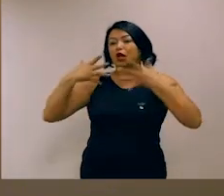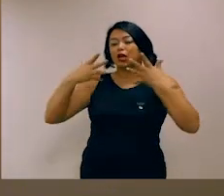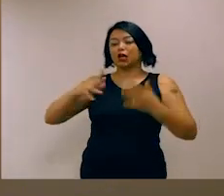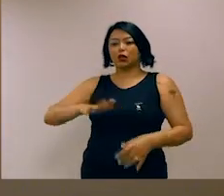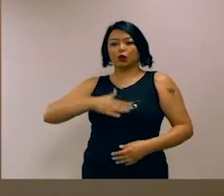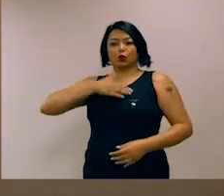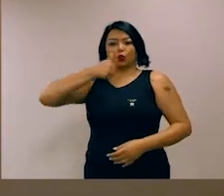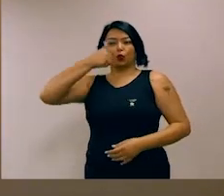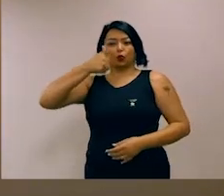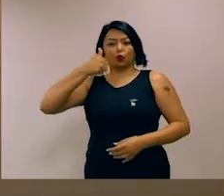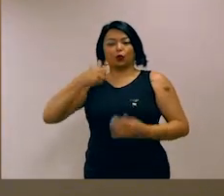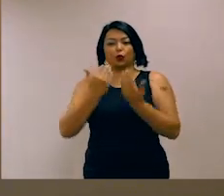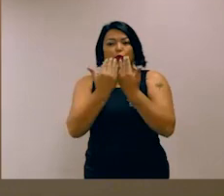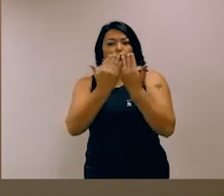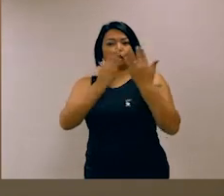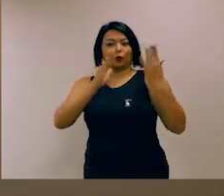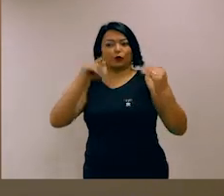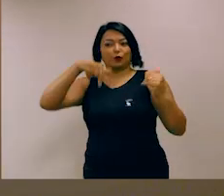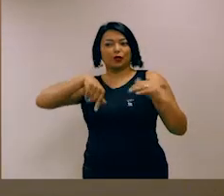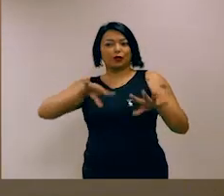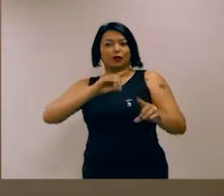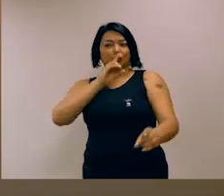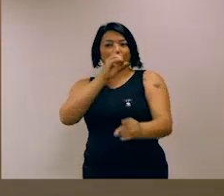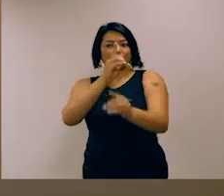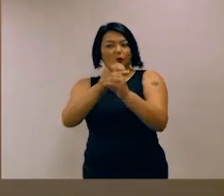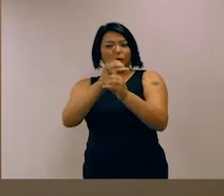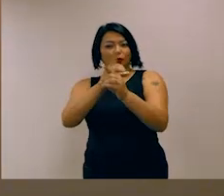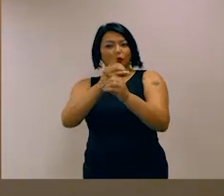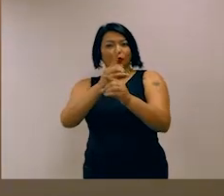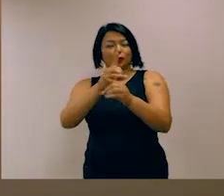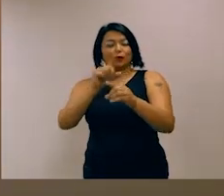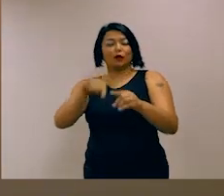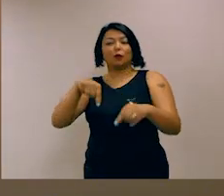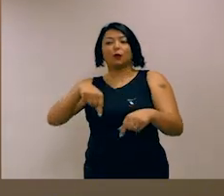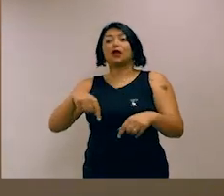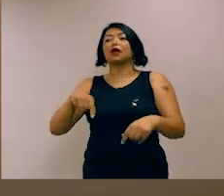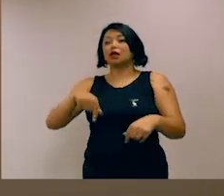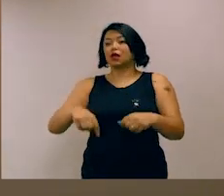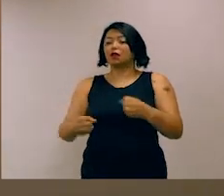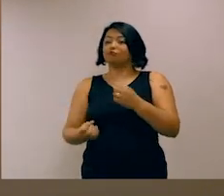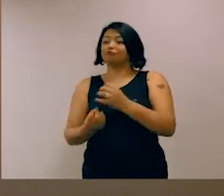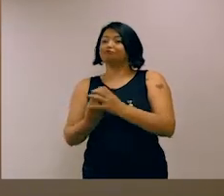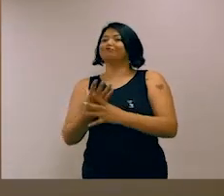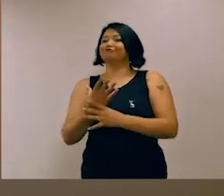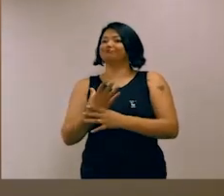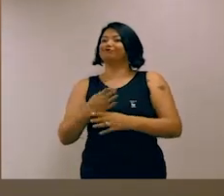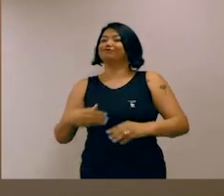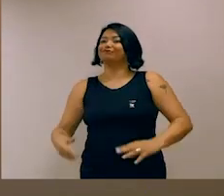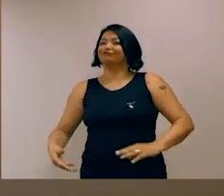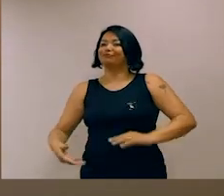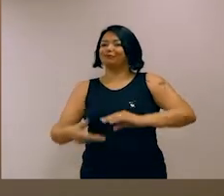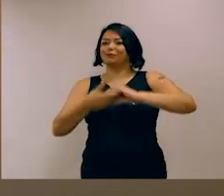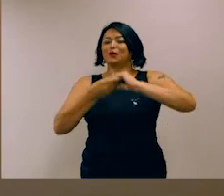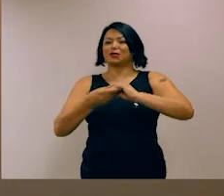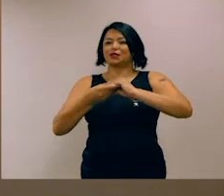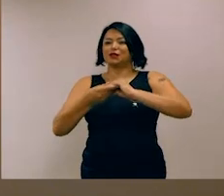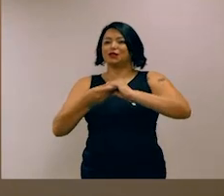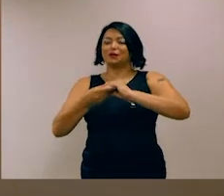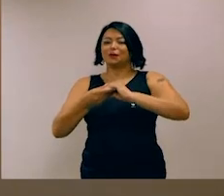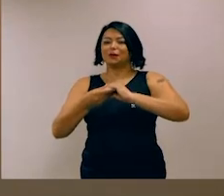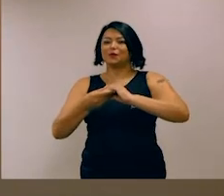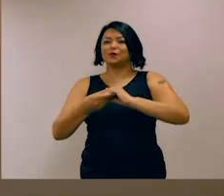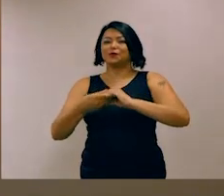it's a great joy to open up this event, whose organization is a fruit of the partnership that